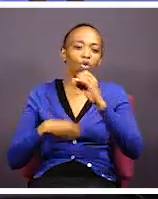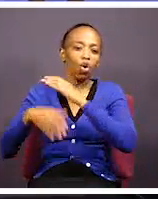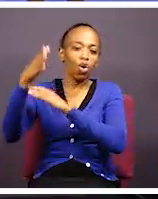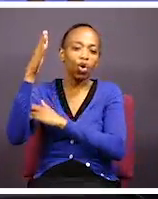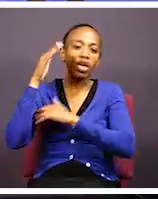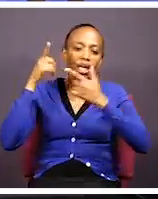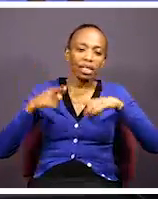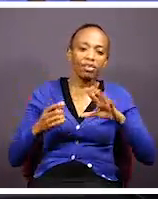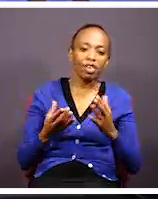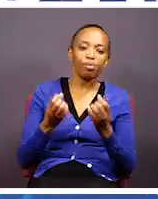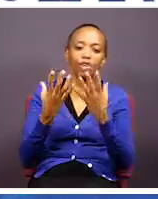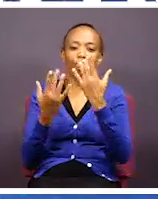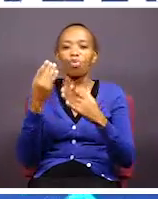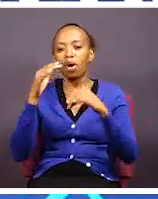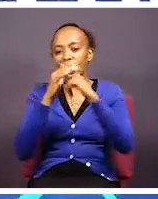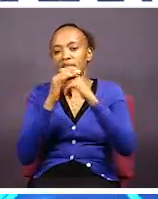oh